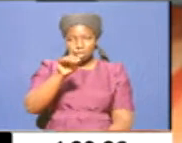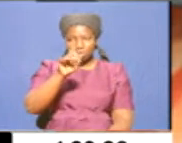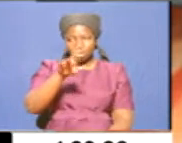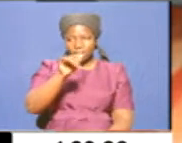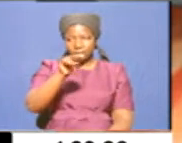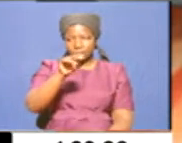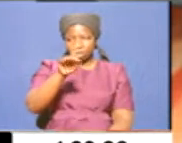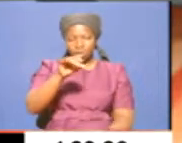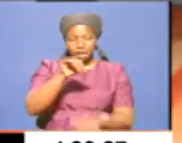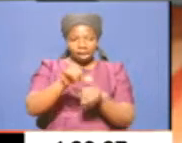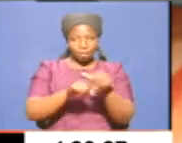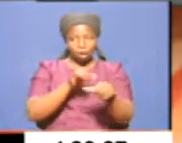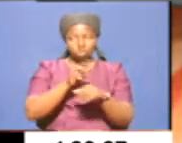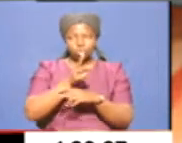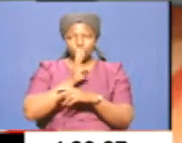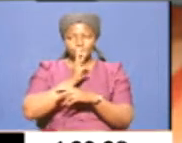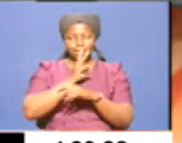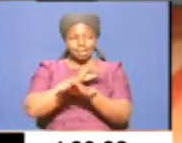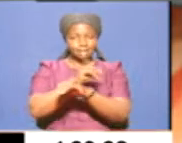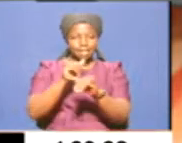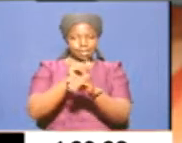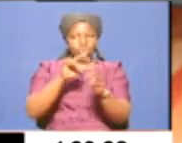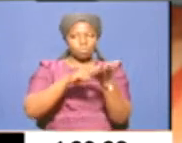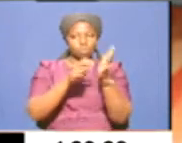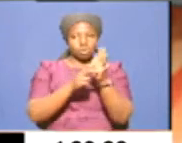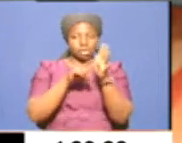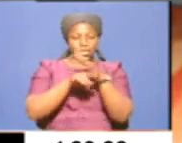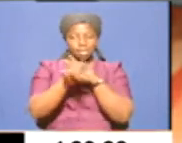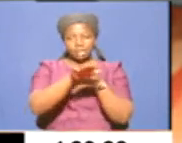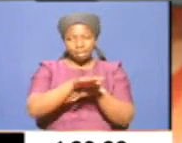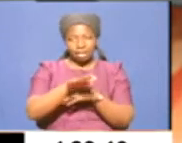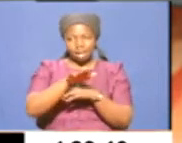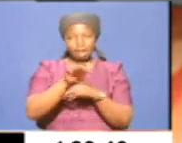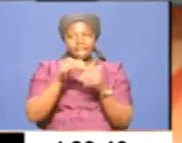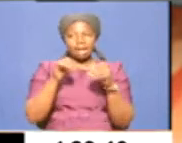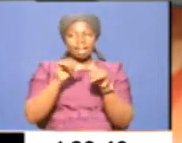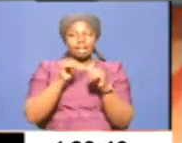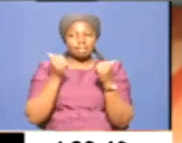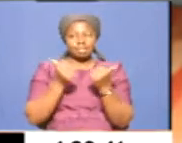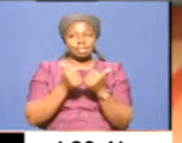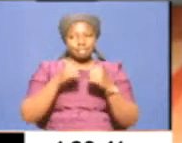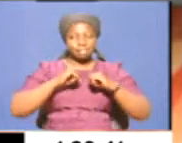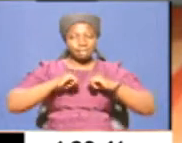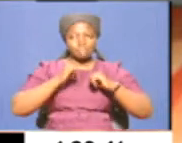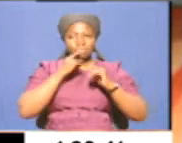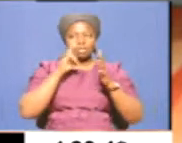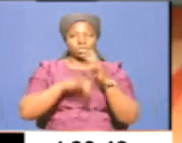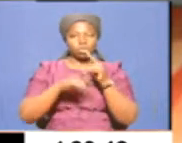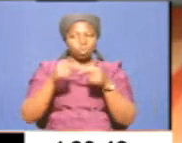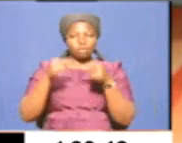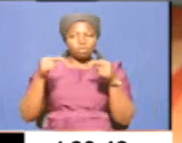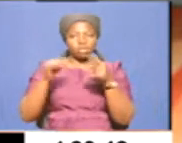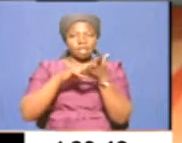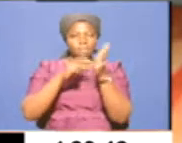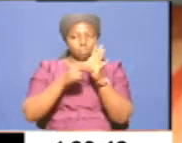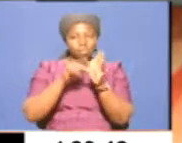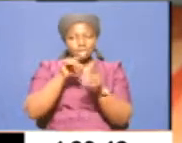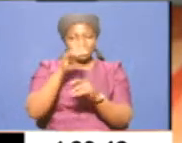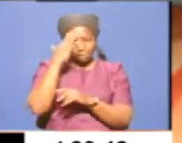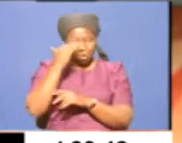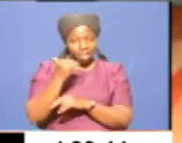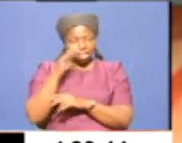project in the area. The agency's chairperson, Dan Omino, noted that the opposition to the project is as a result of